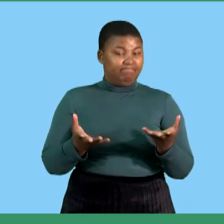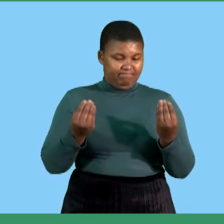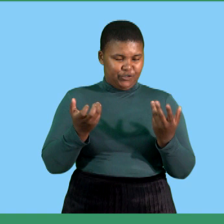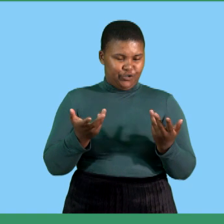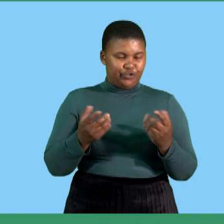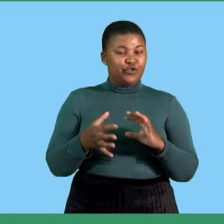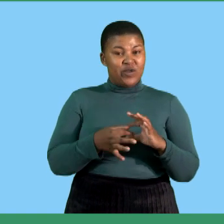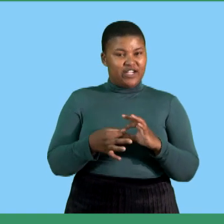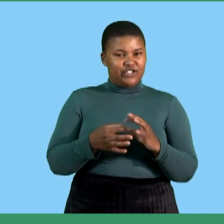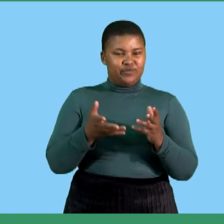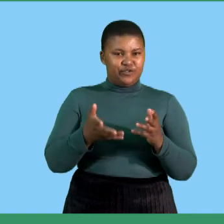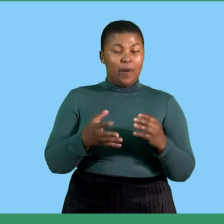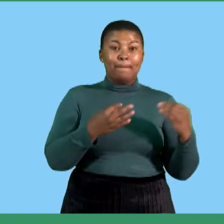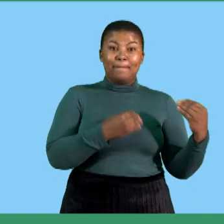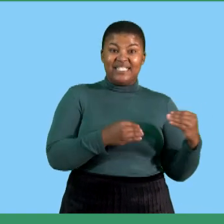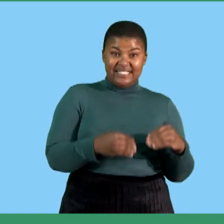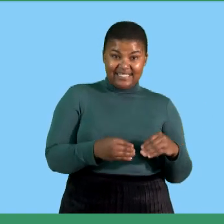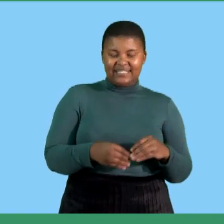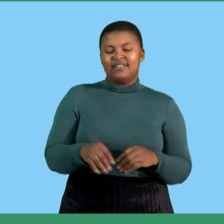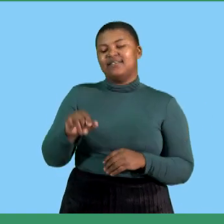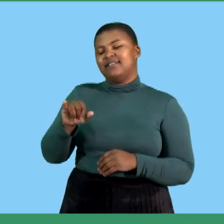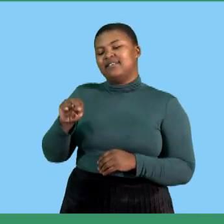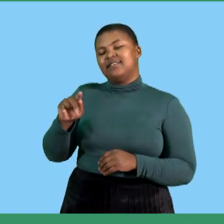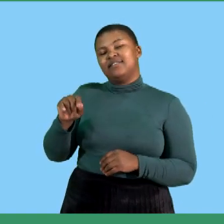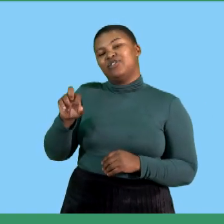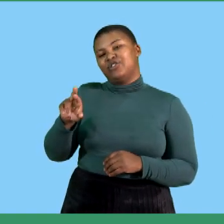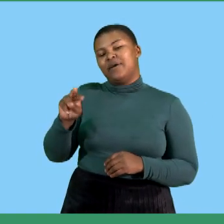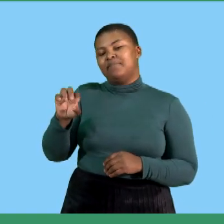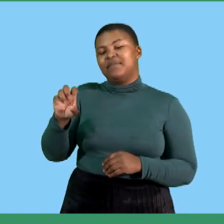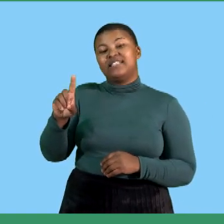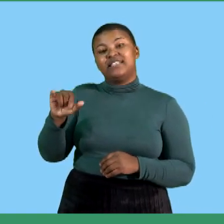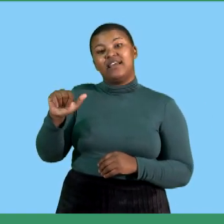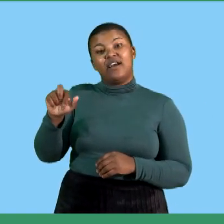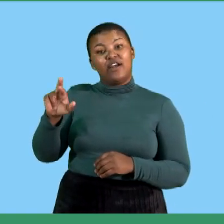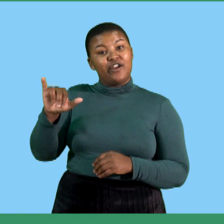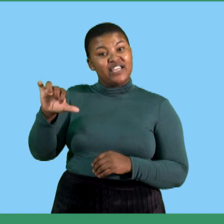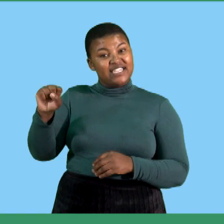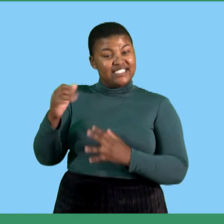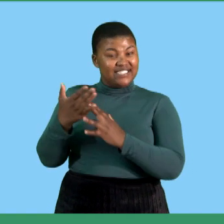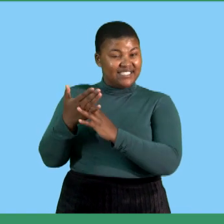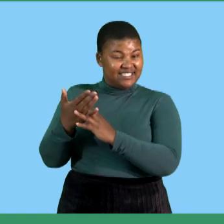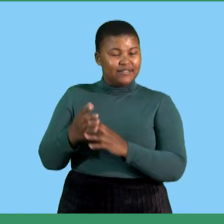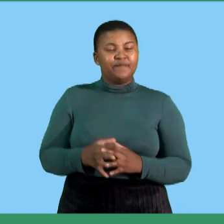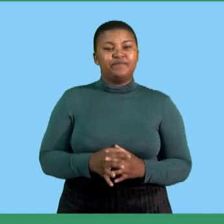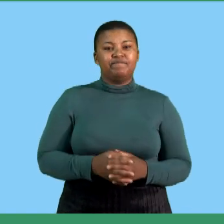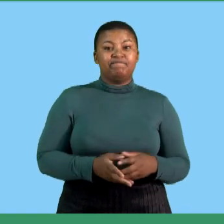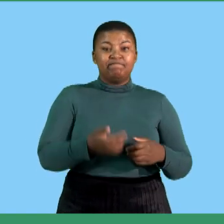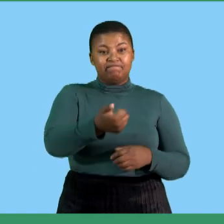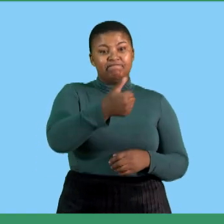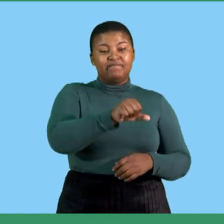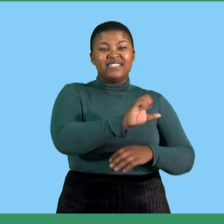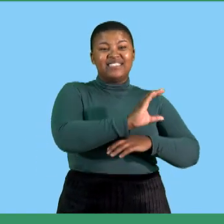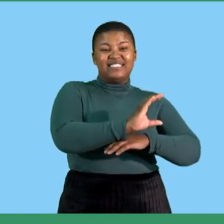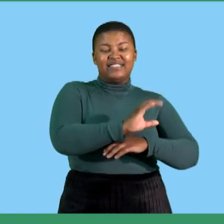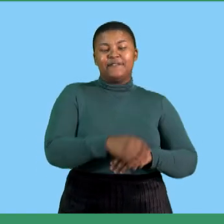There we have it. So that's the relationship between the business and its intermediaries. Then statement